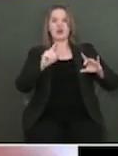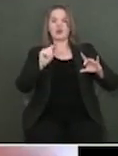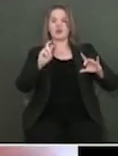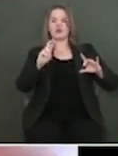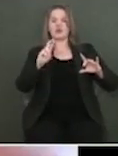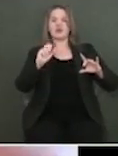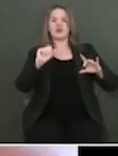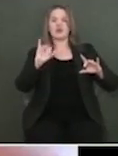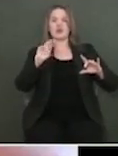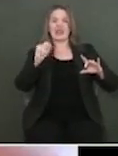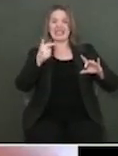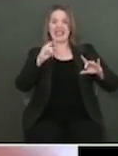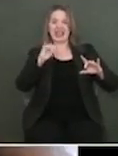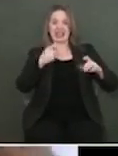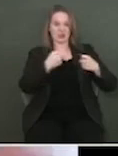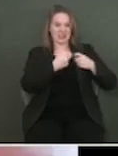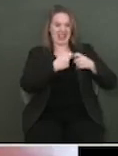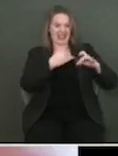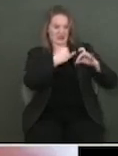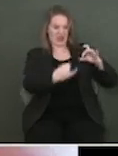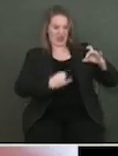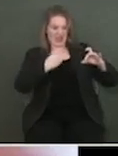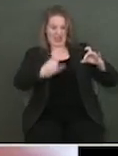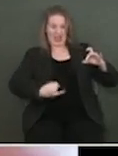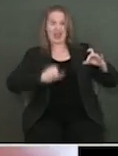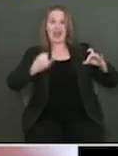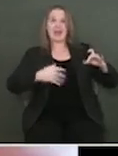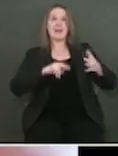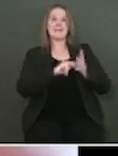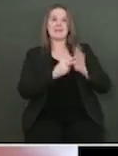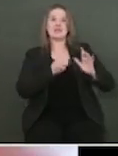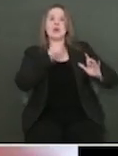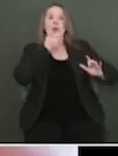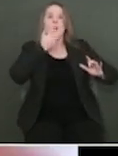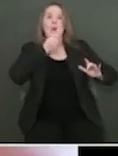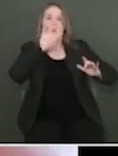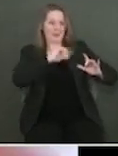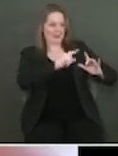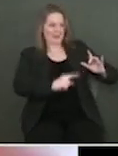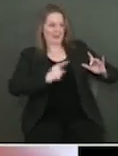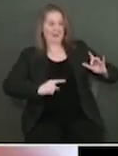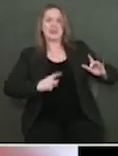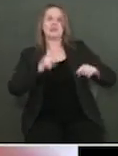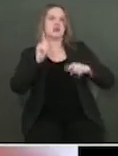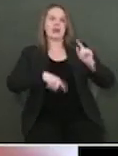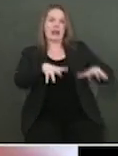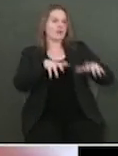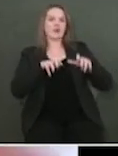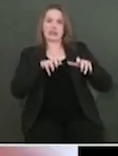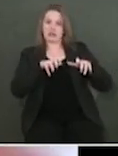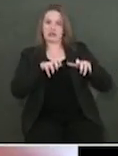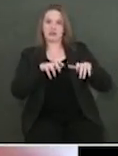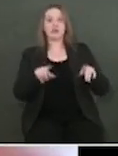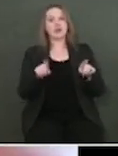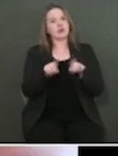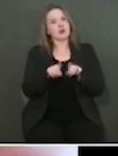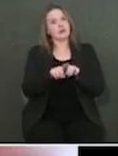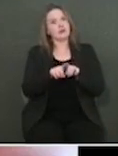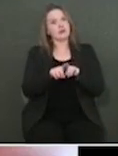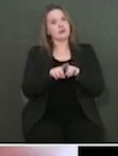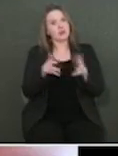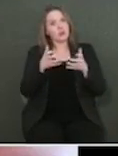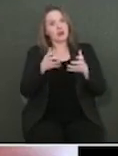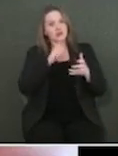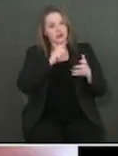up with electricity as throughout the plant in areas where we need to make sure that we keep fluids flowing